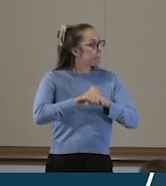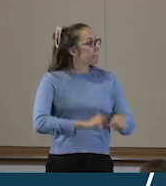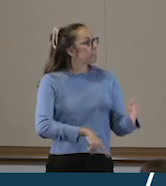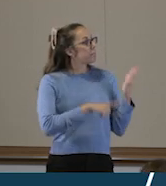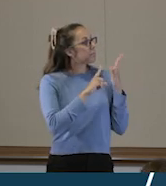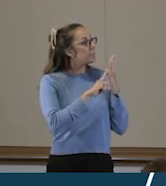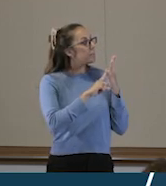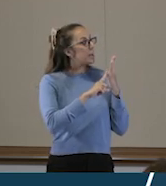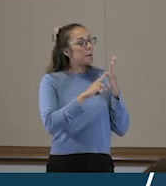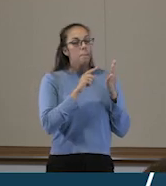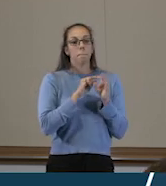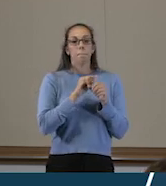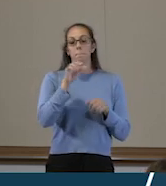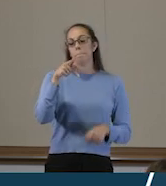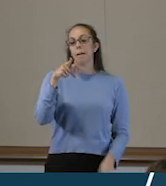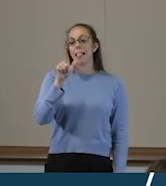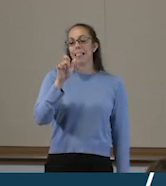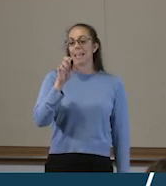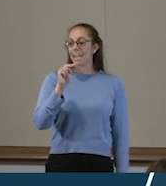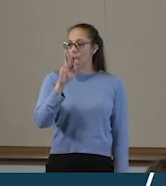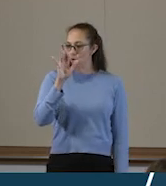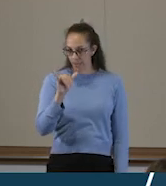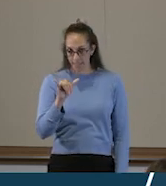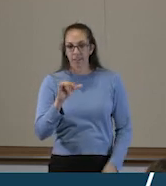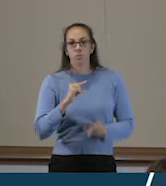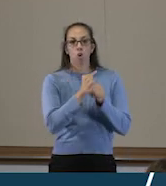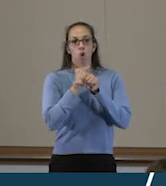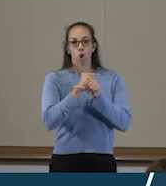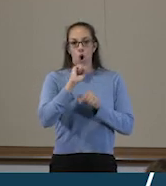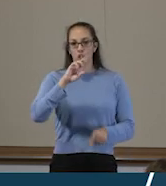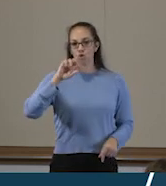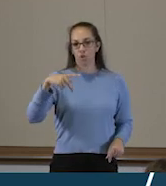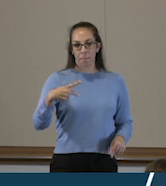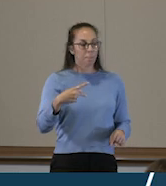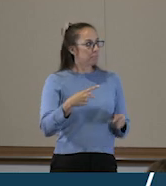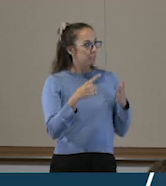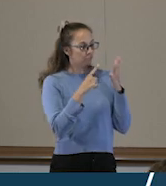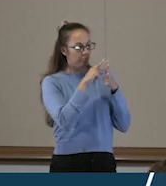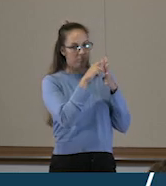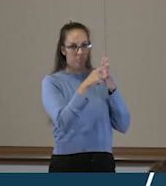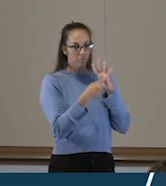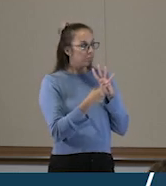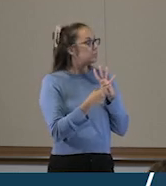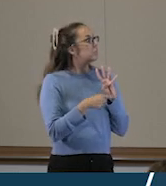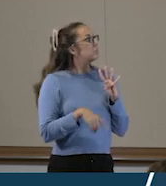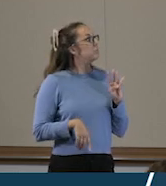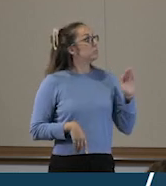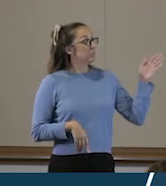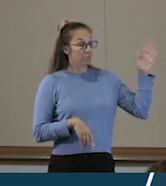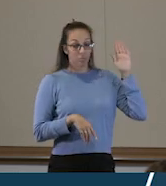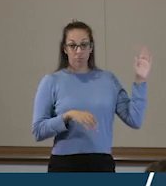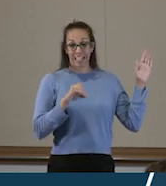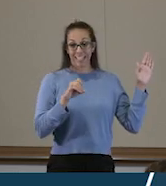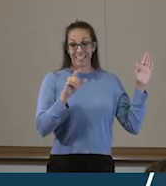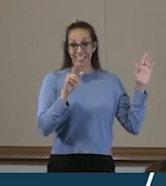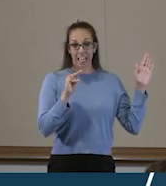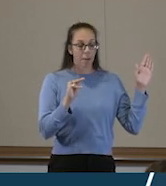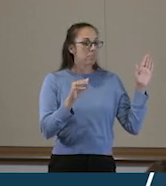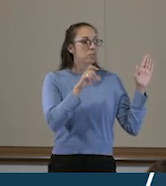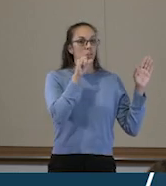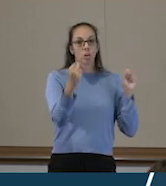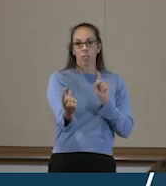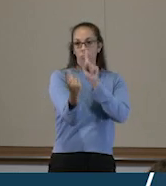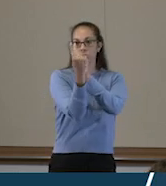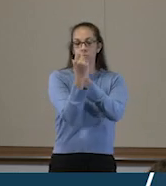guardianship. Okay, with SDM, there are no court proceedings required. You're not going in front of a judge. You're not going in front of